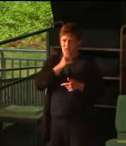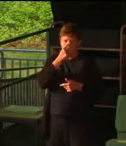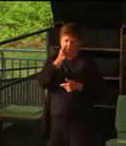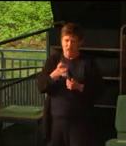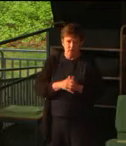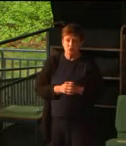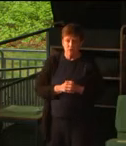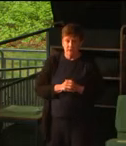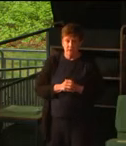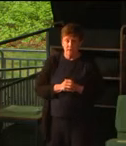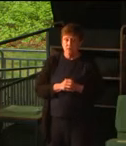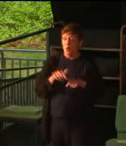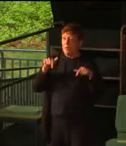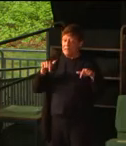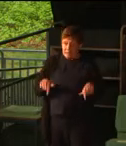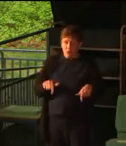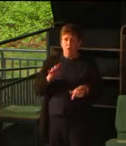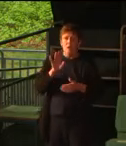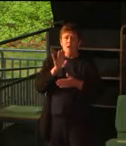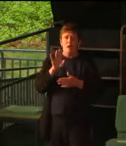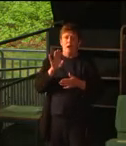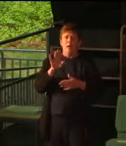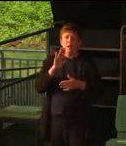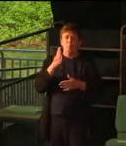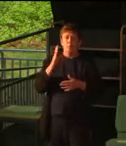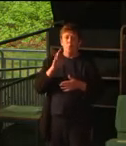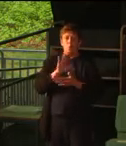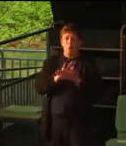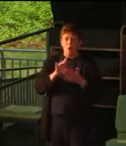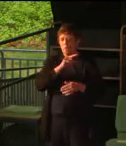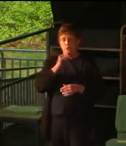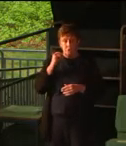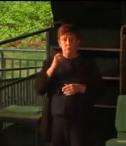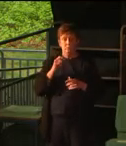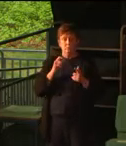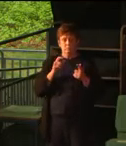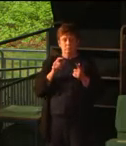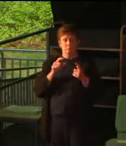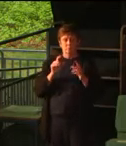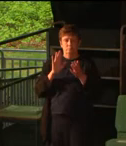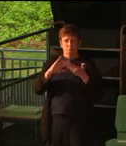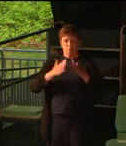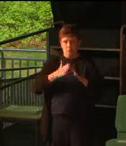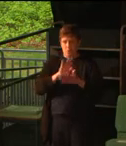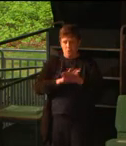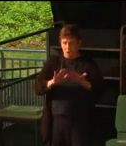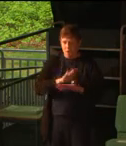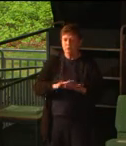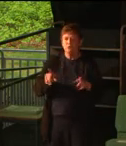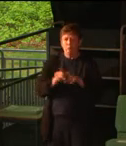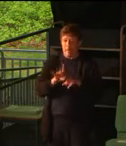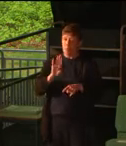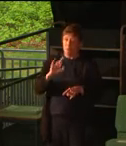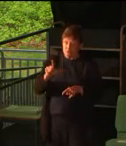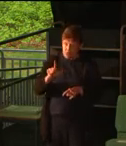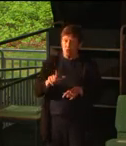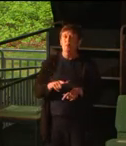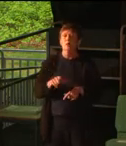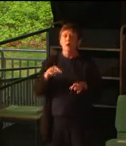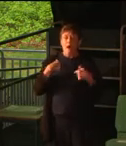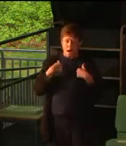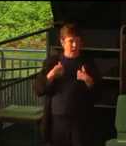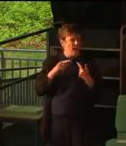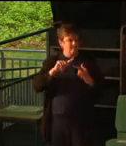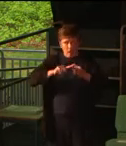blue-collar jobs and BCC is that I found that community, that support, and friendship amongst the marginalized